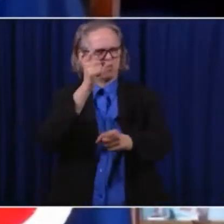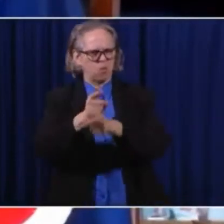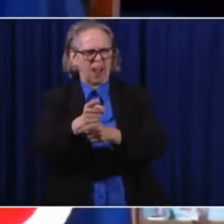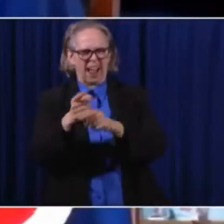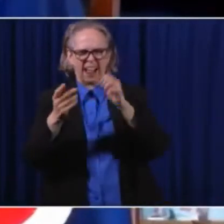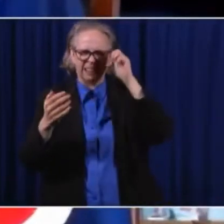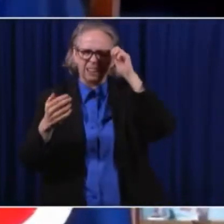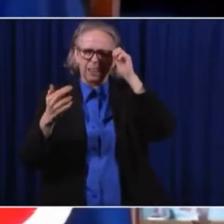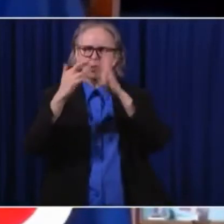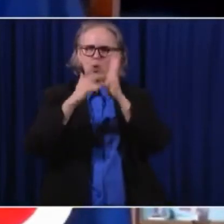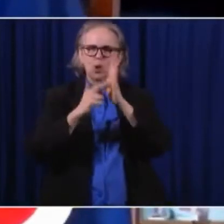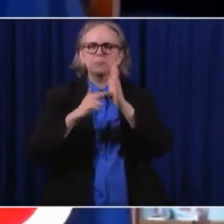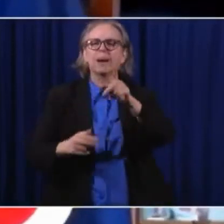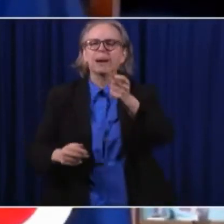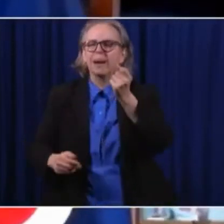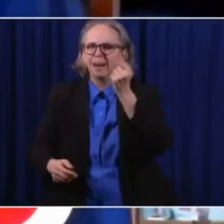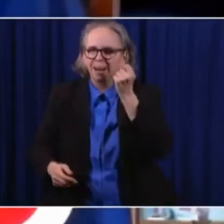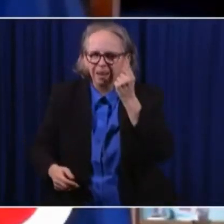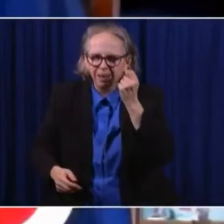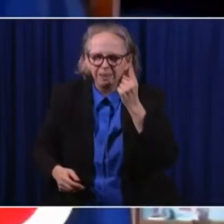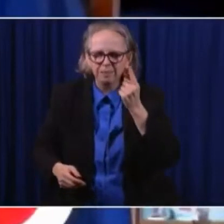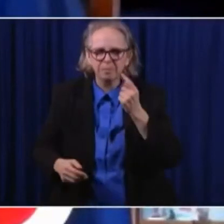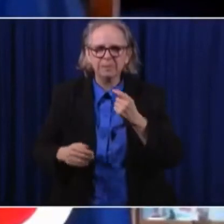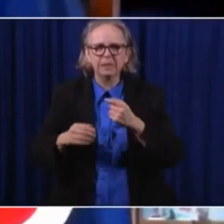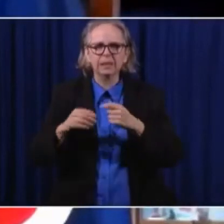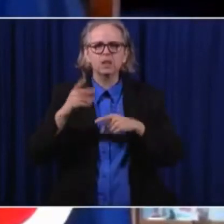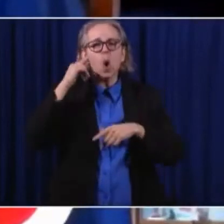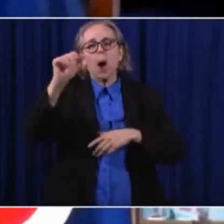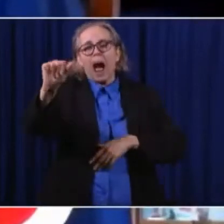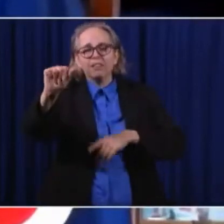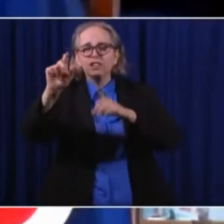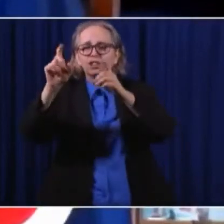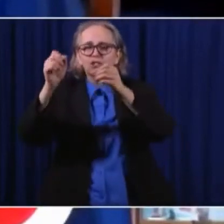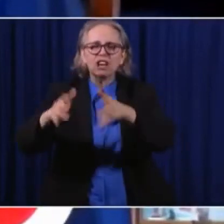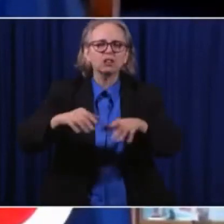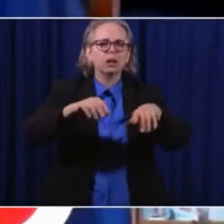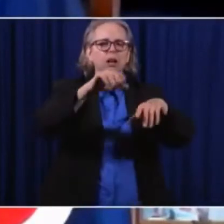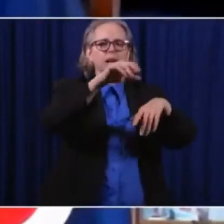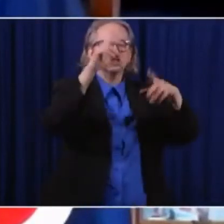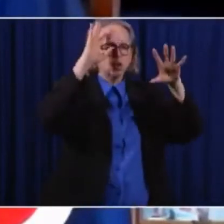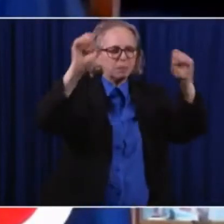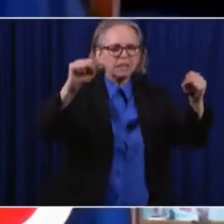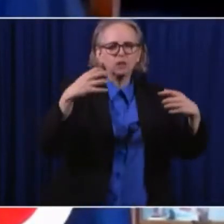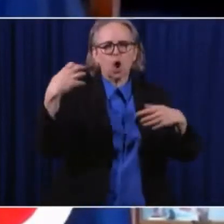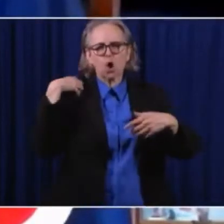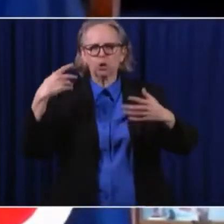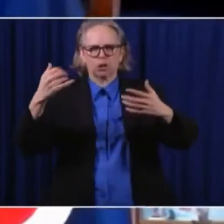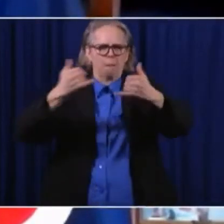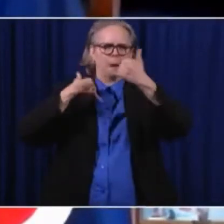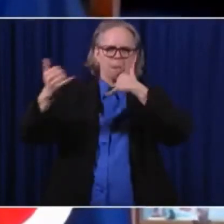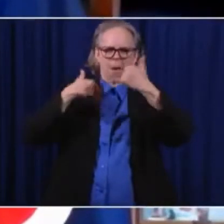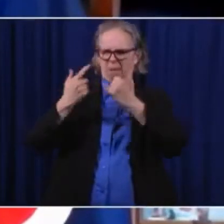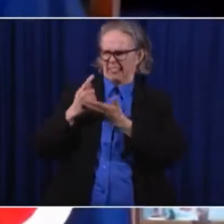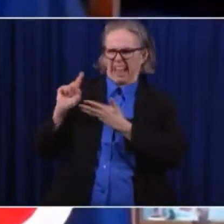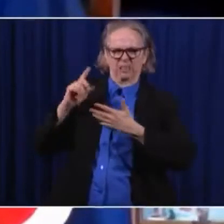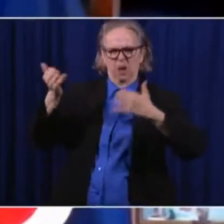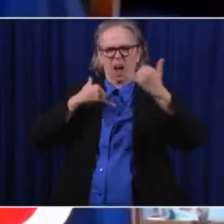the coaches, athletic directors, superintendents last week to go through all of the rules, make sure everybody